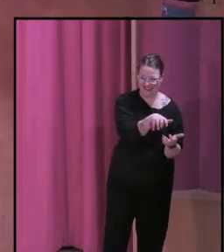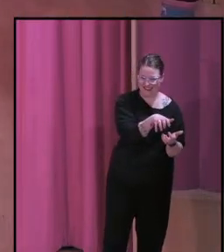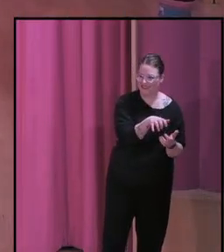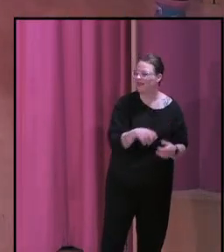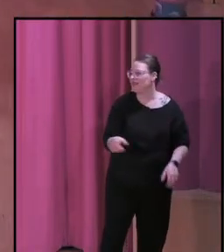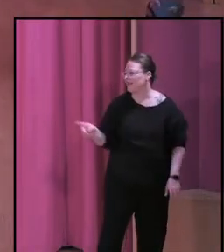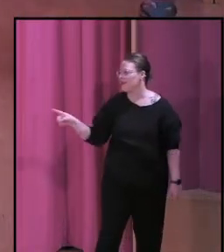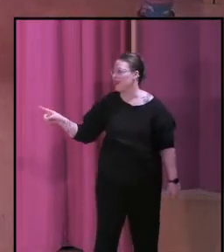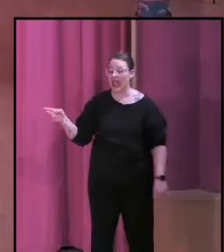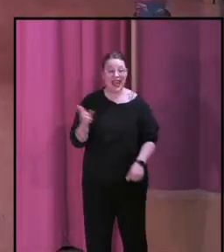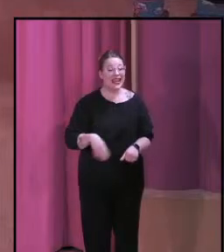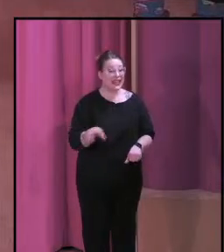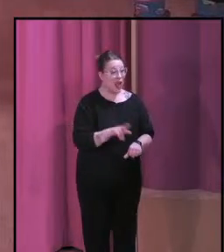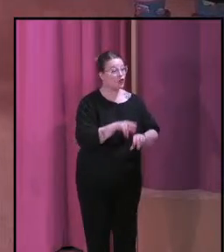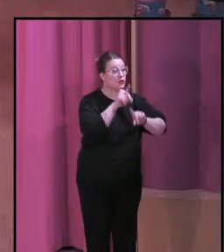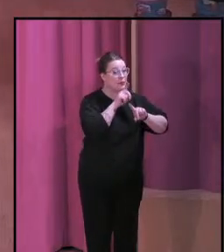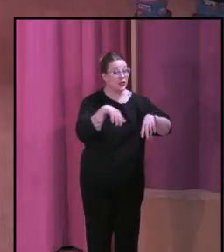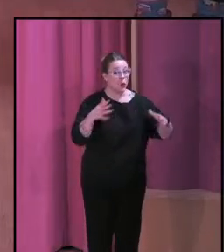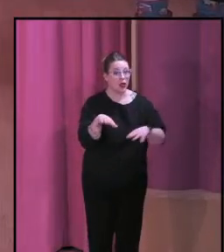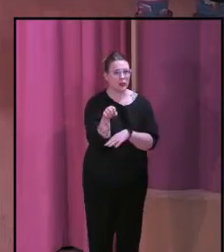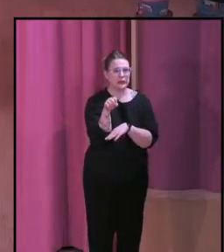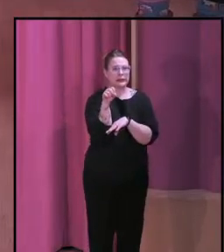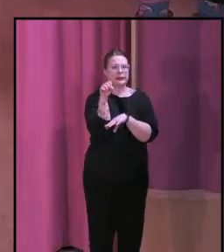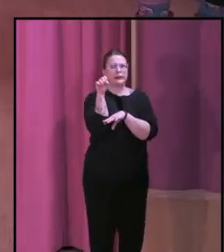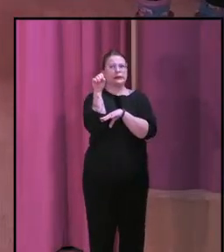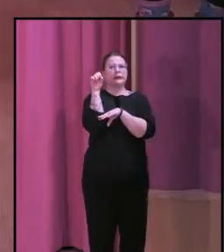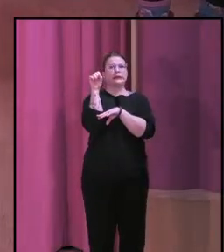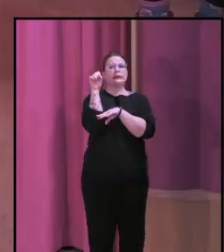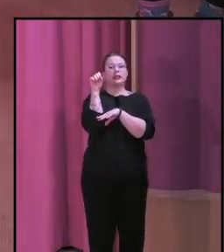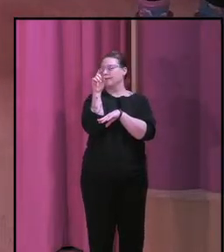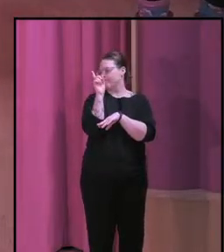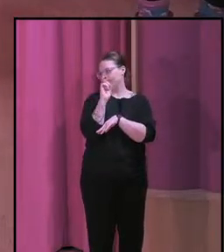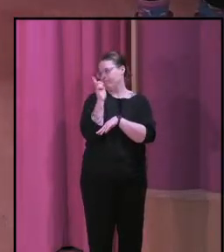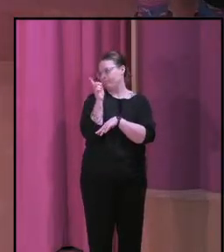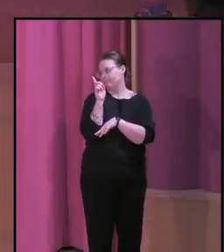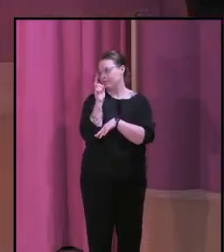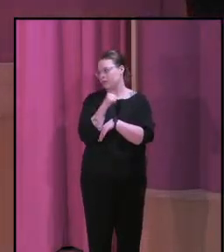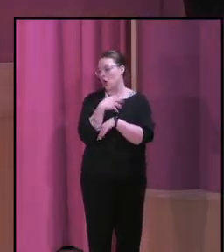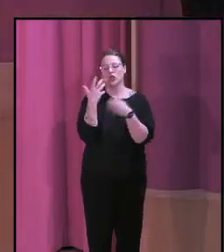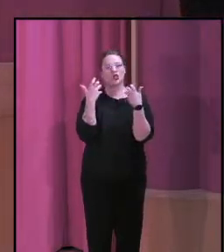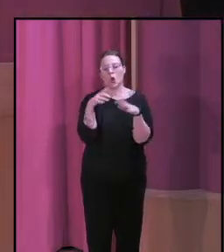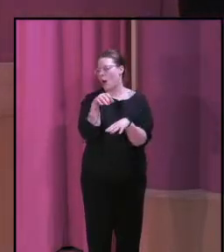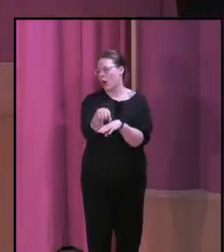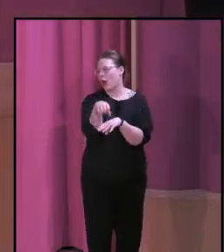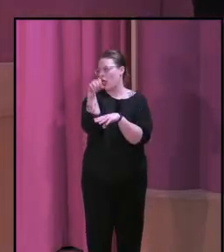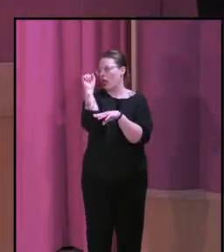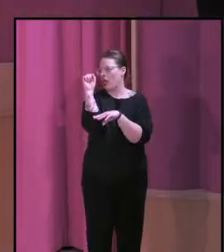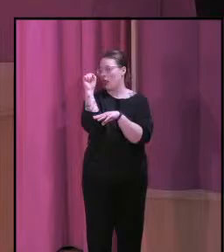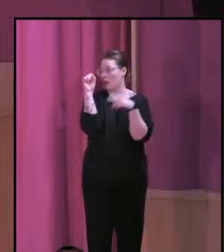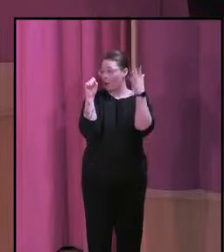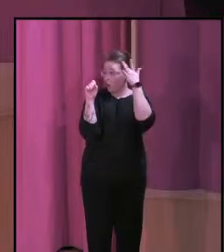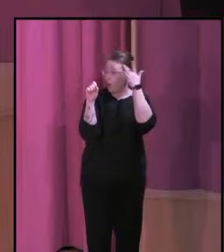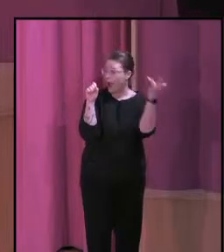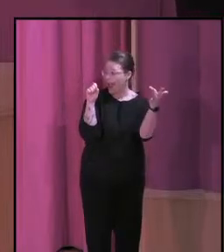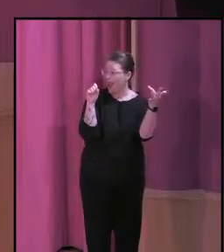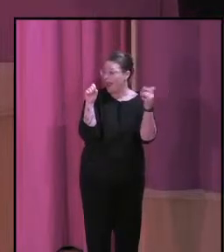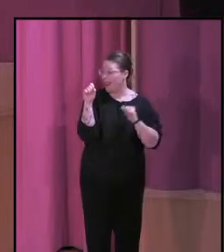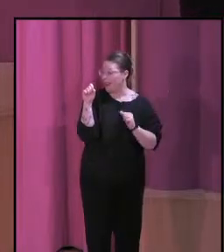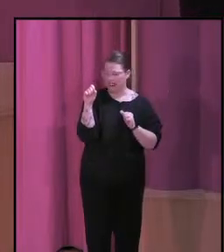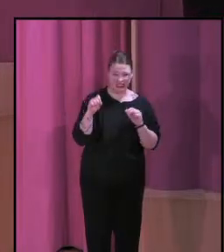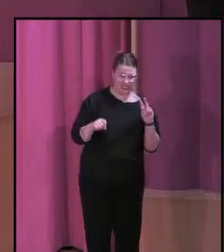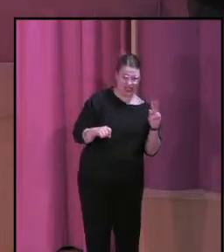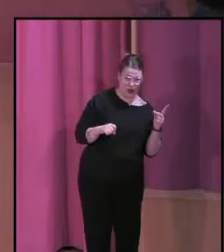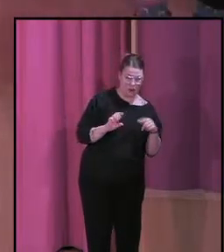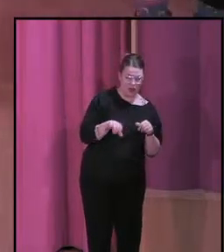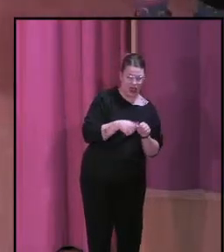Aria's natural reaction, of course, will be to lean backward. But Aria, do you know why you don't want to do that? The other one's